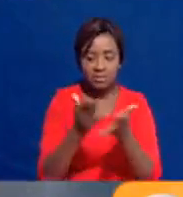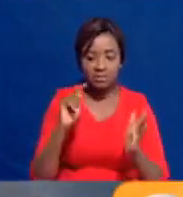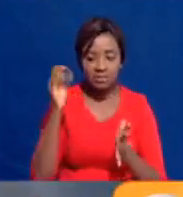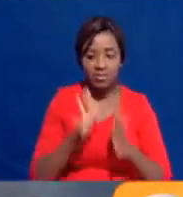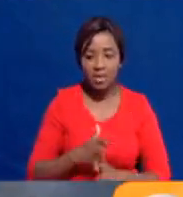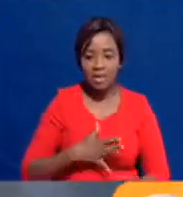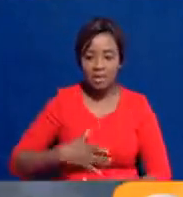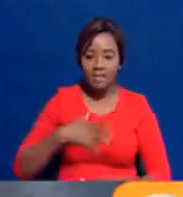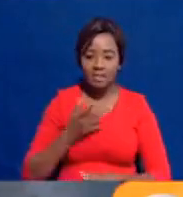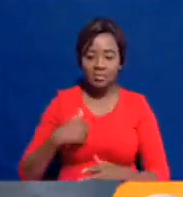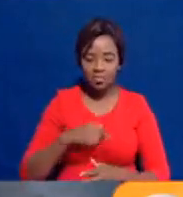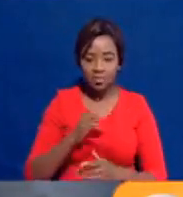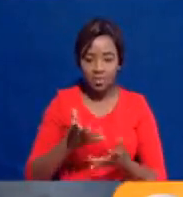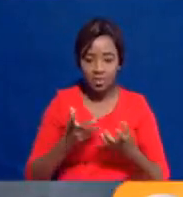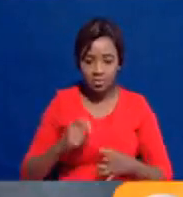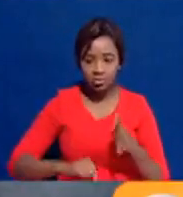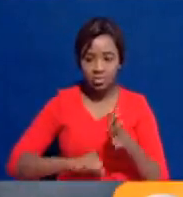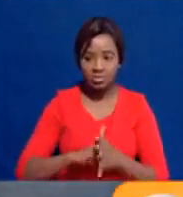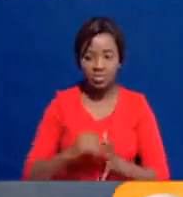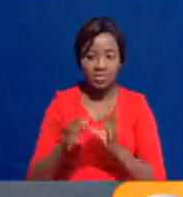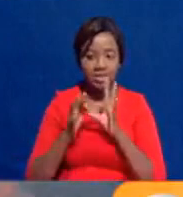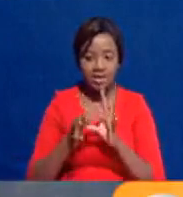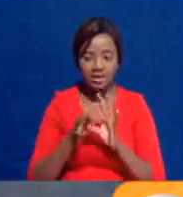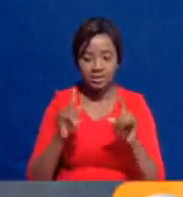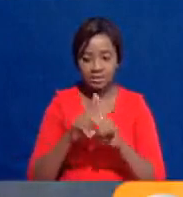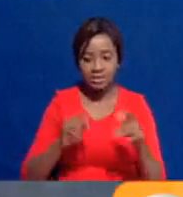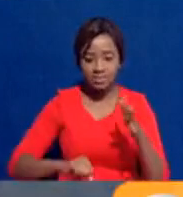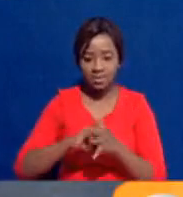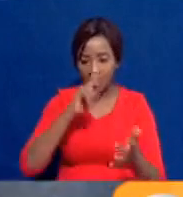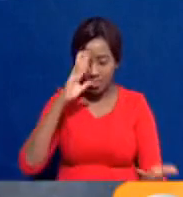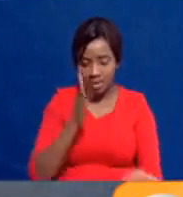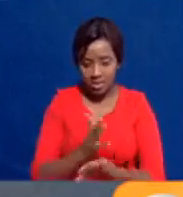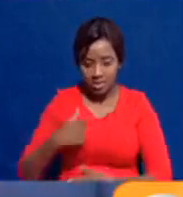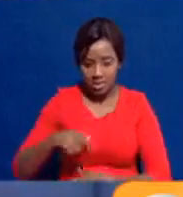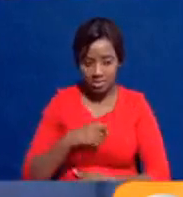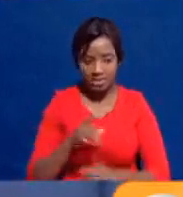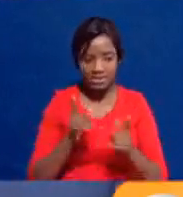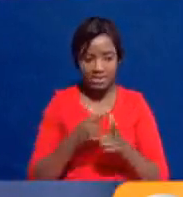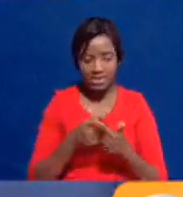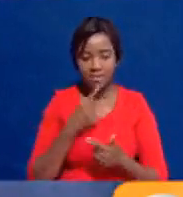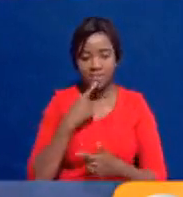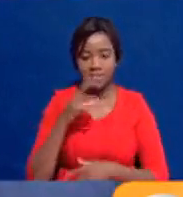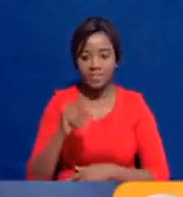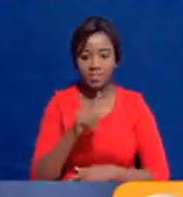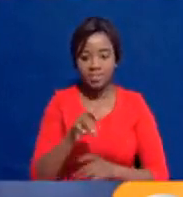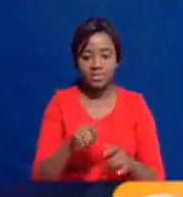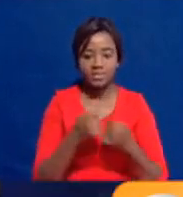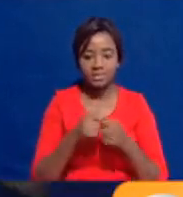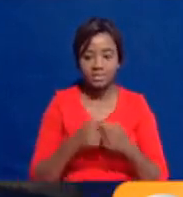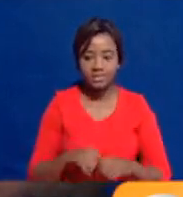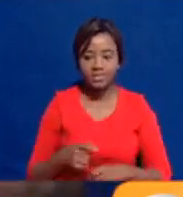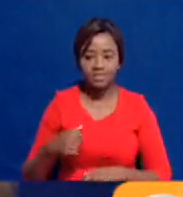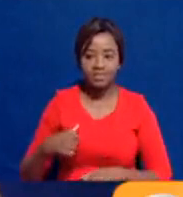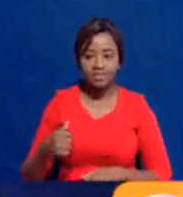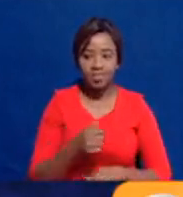be proud of our culture and our beliefs. Amen. And say no to these practices. And we